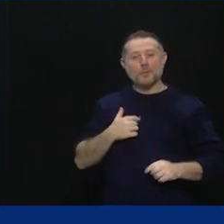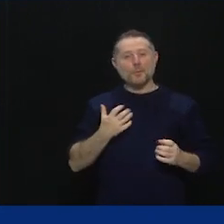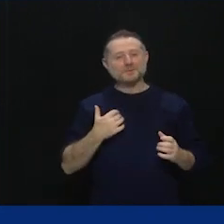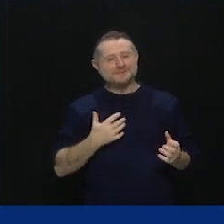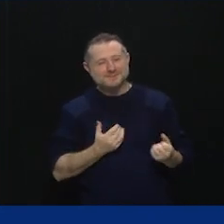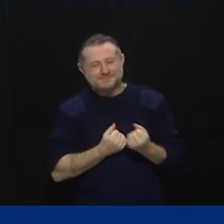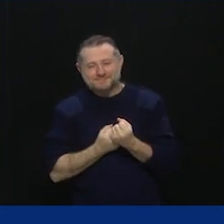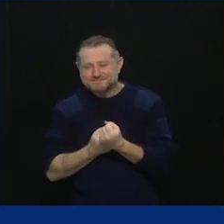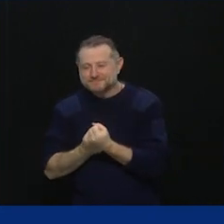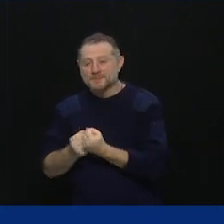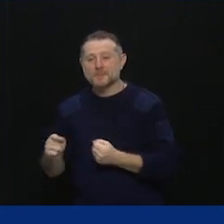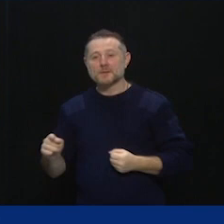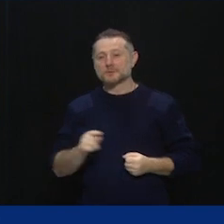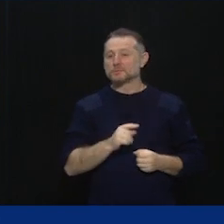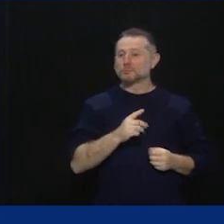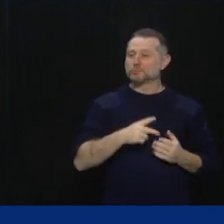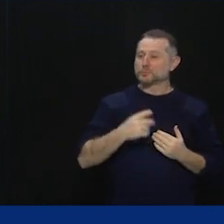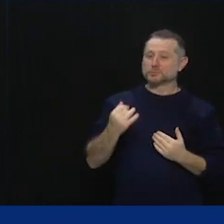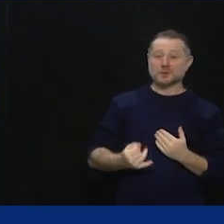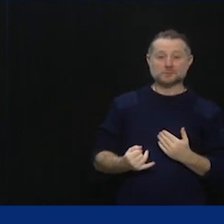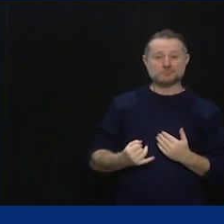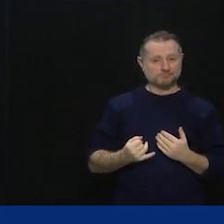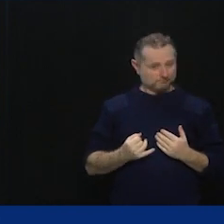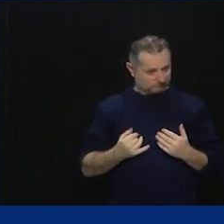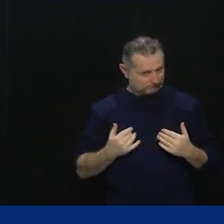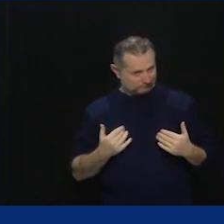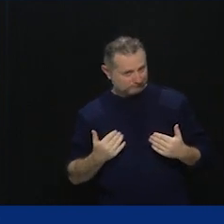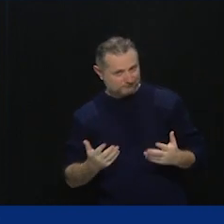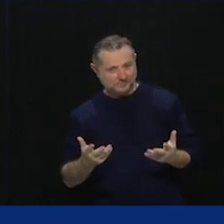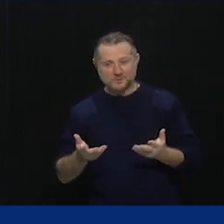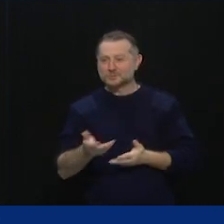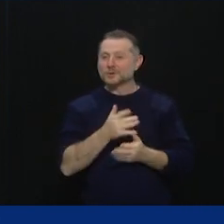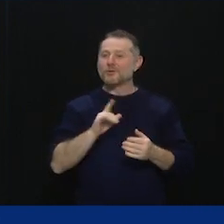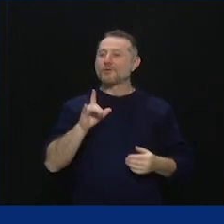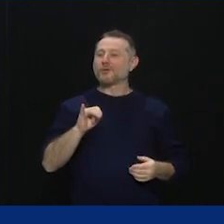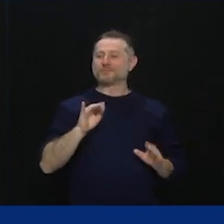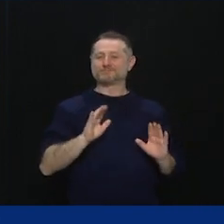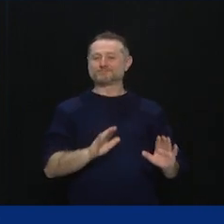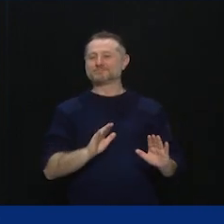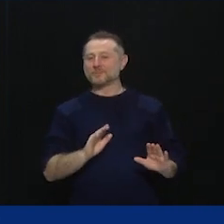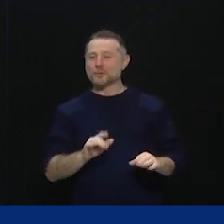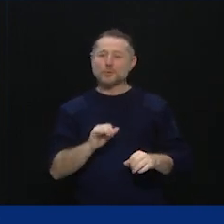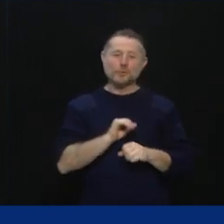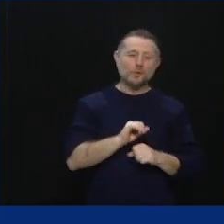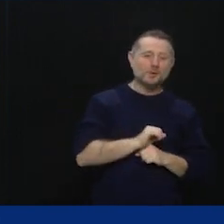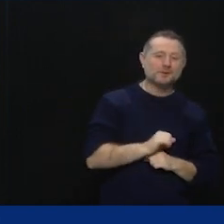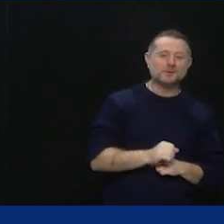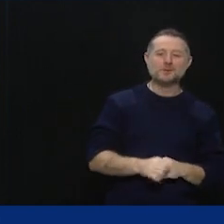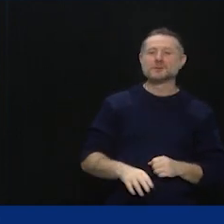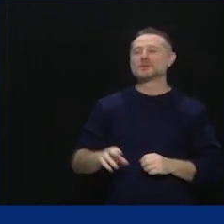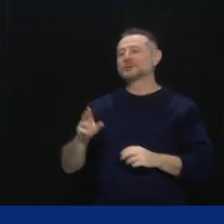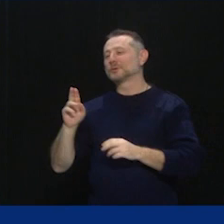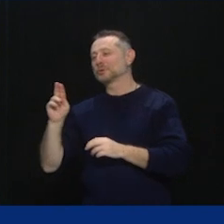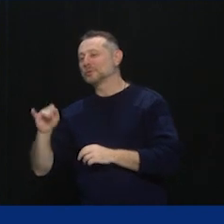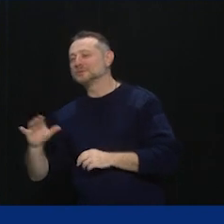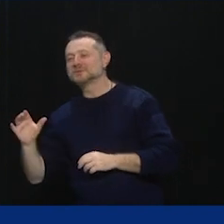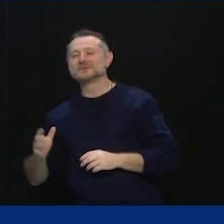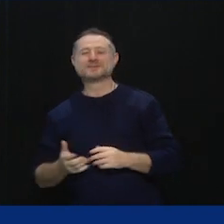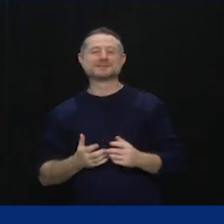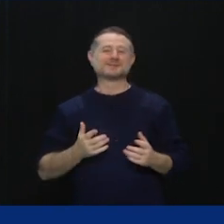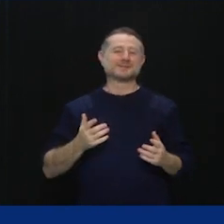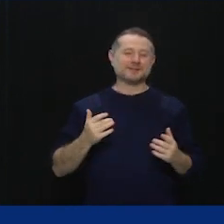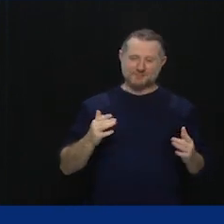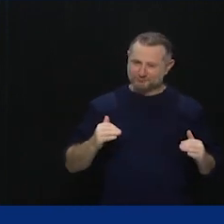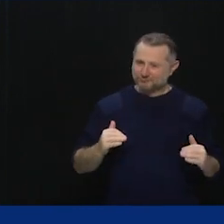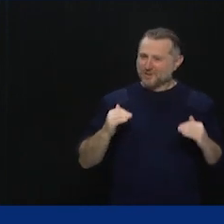a whole different way to their jobs, whether they're on Long Island or whether they work in the city of New York. Literally, when you see me wearing my boots, you know it's a